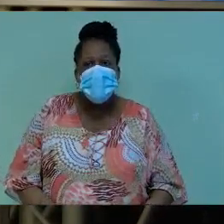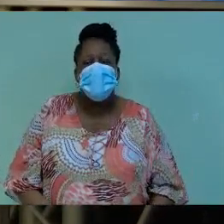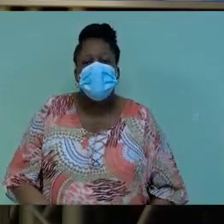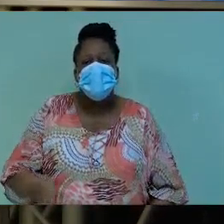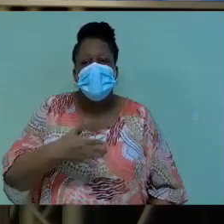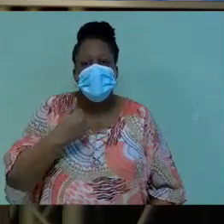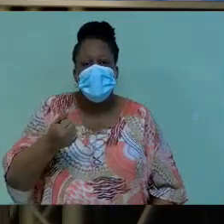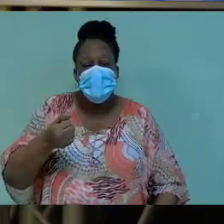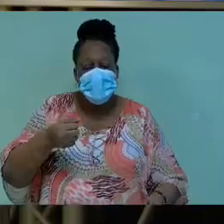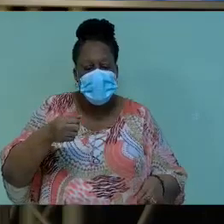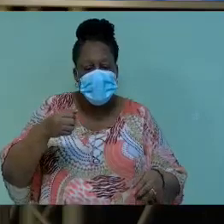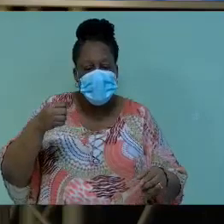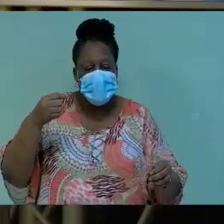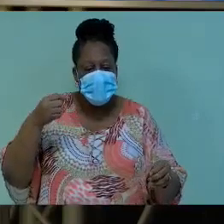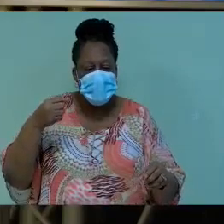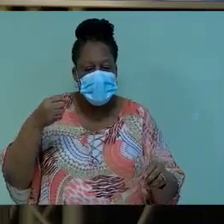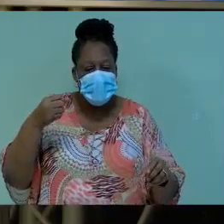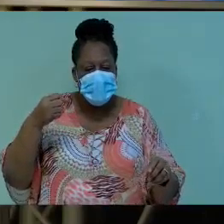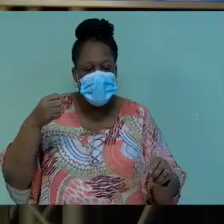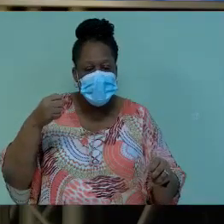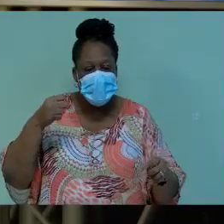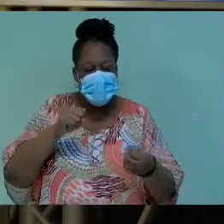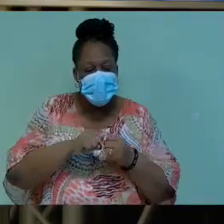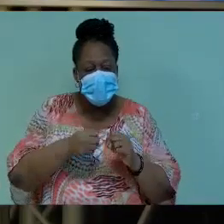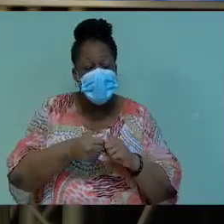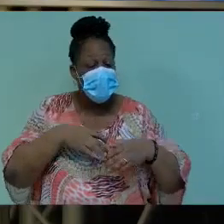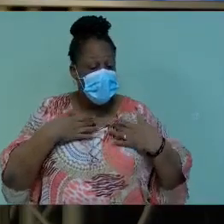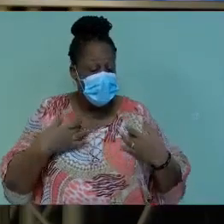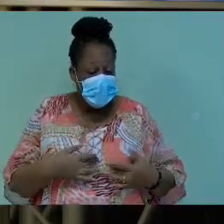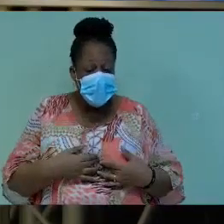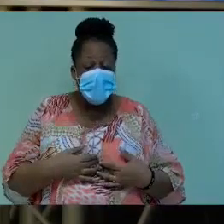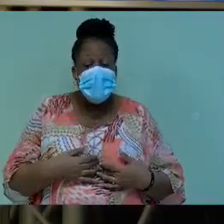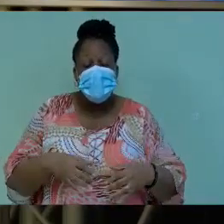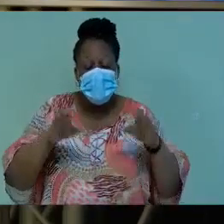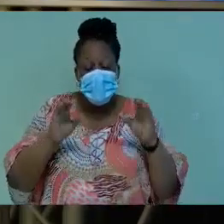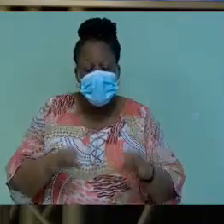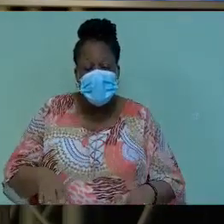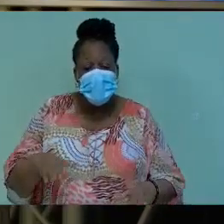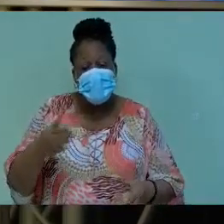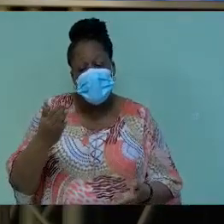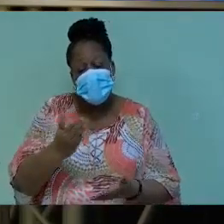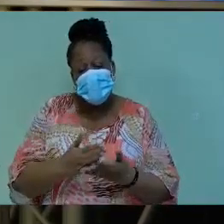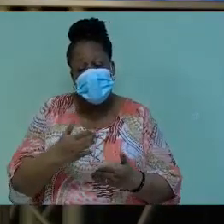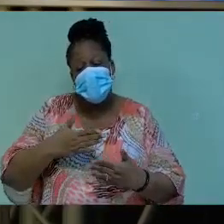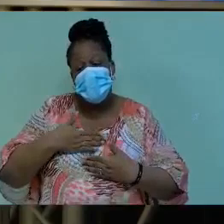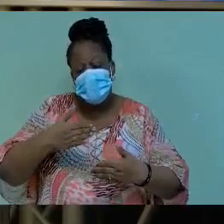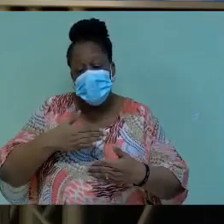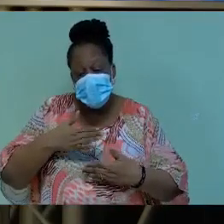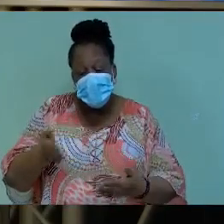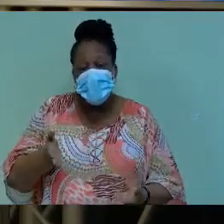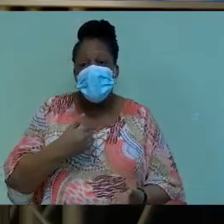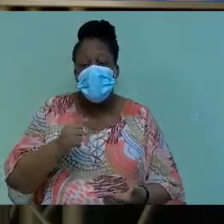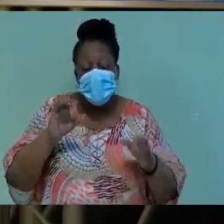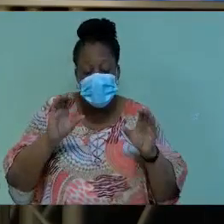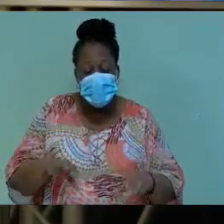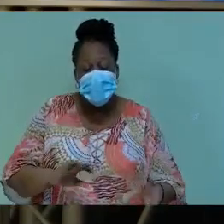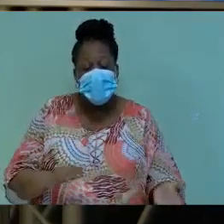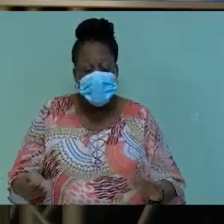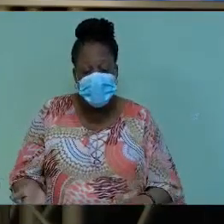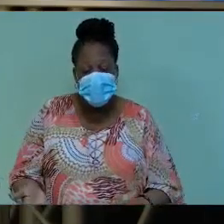problems. They can develop aneurysms in the heart, and they can even develop cardiac failure and death. And there have been a few children who recovered